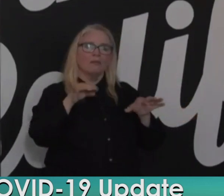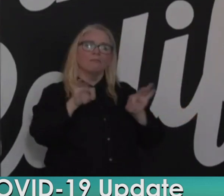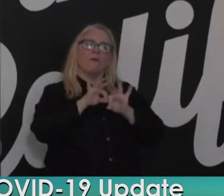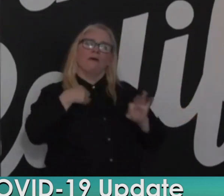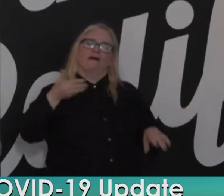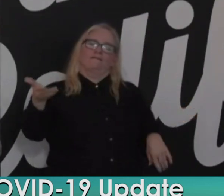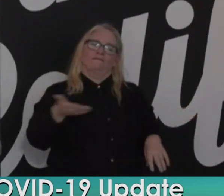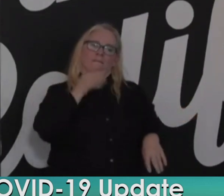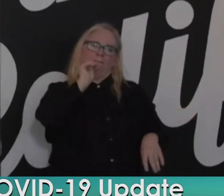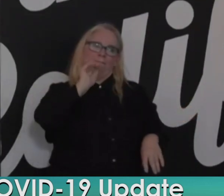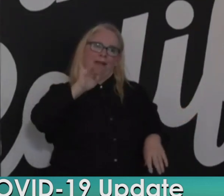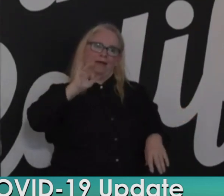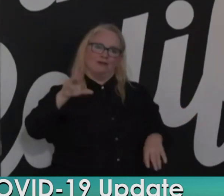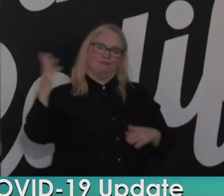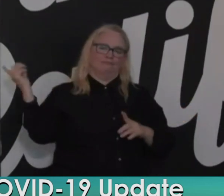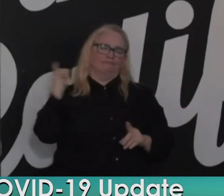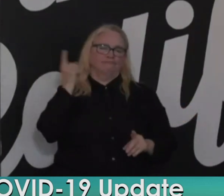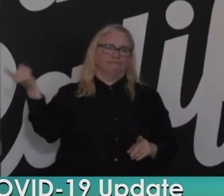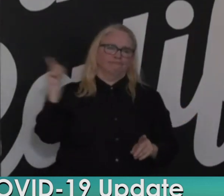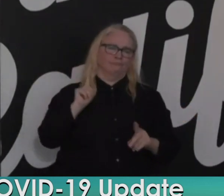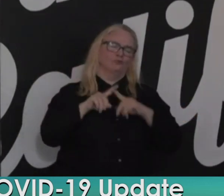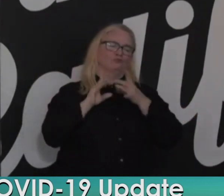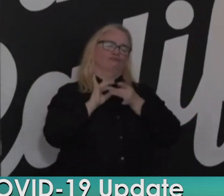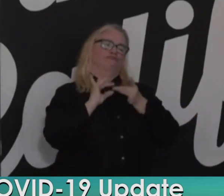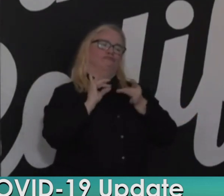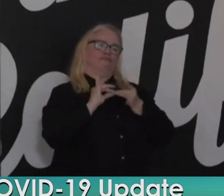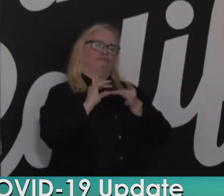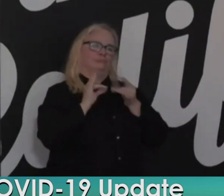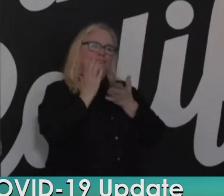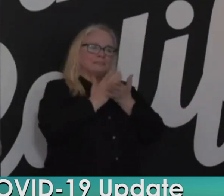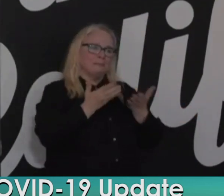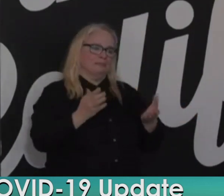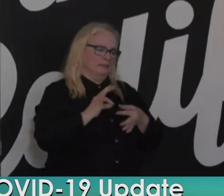few words. With that, Sacramento Mayor Darrell Steinberg.